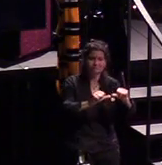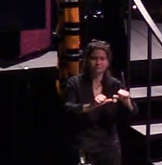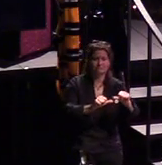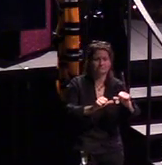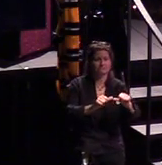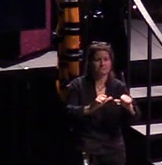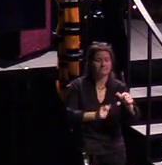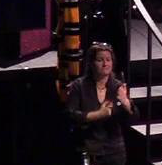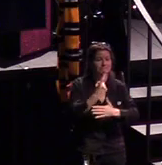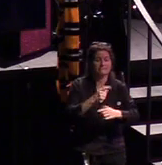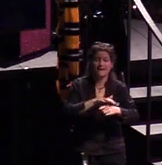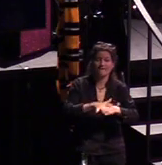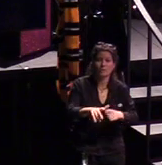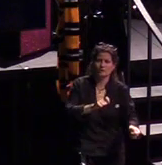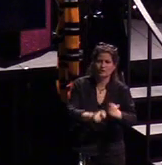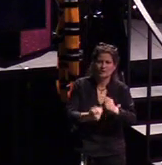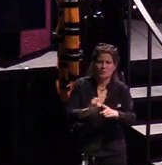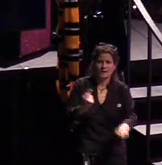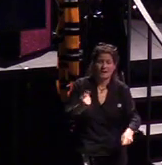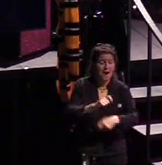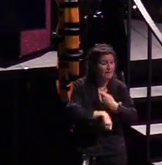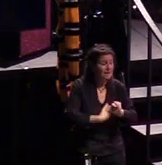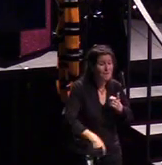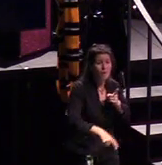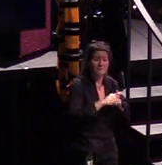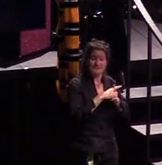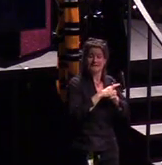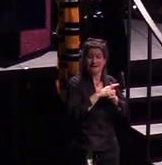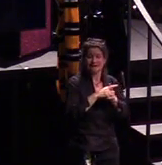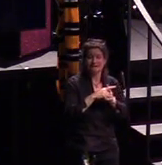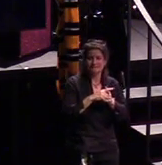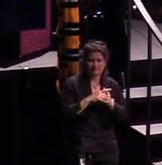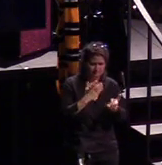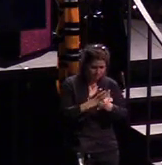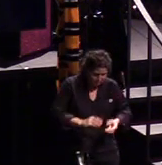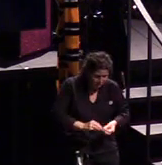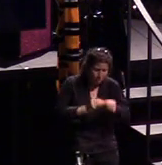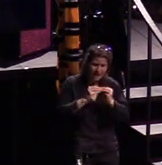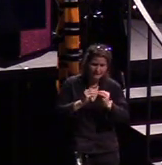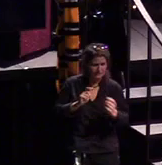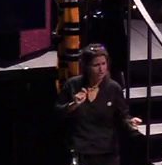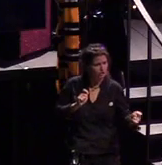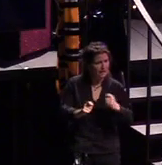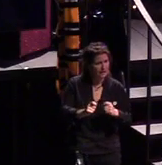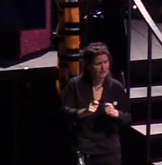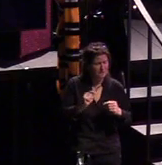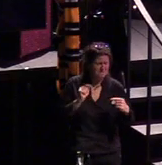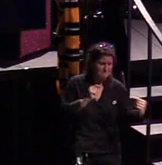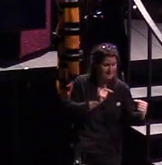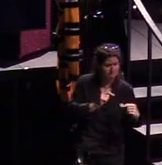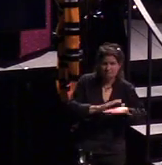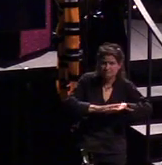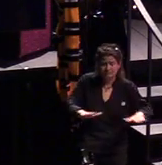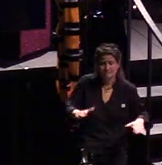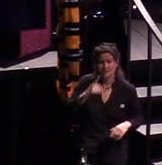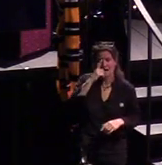optimistic biscuit creating change doesn't have to be a battle it can be joyful discursive